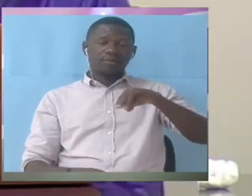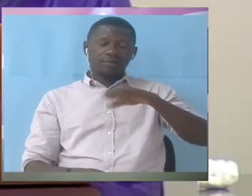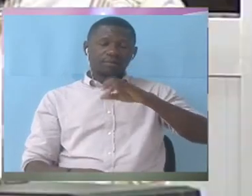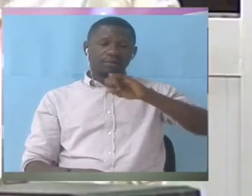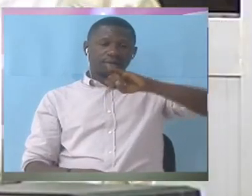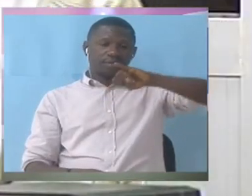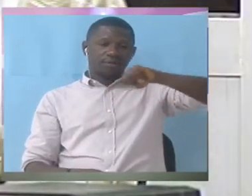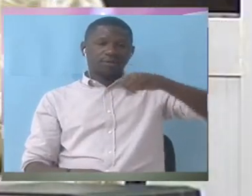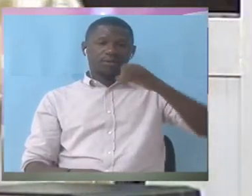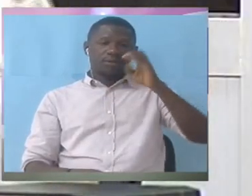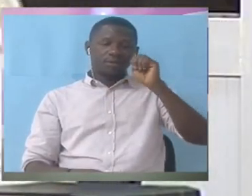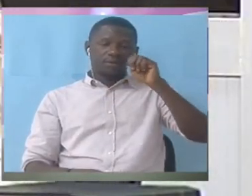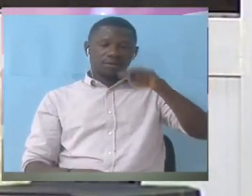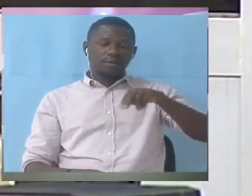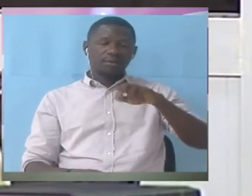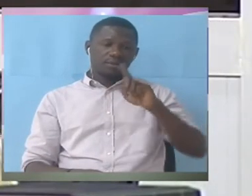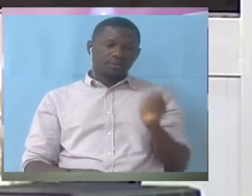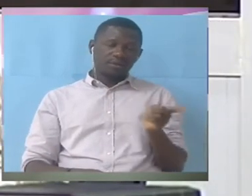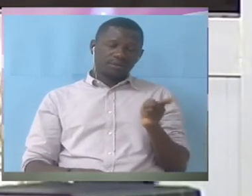Because as they were going out,